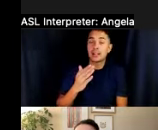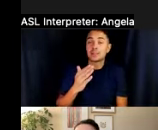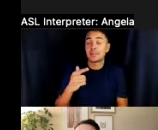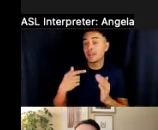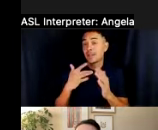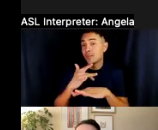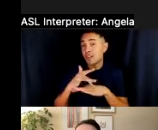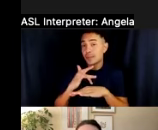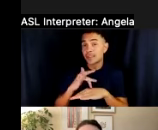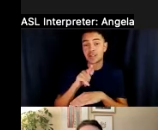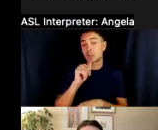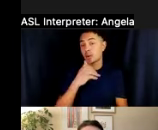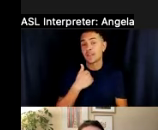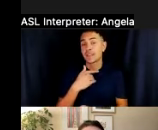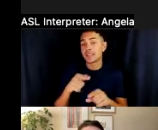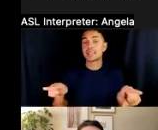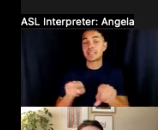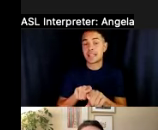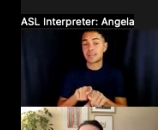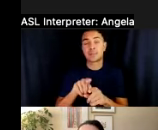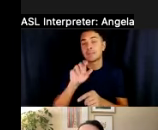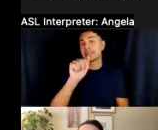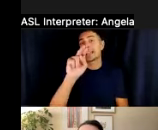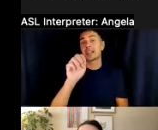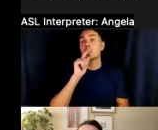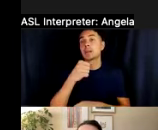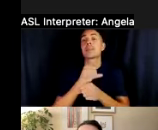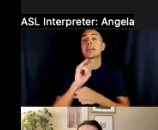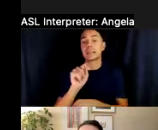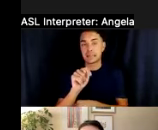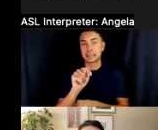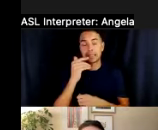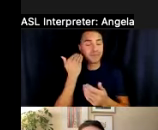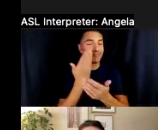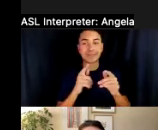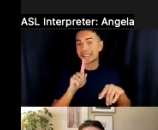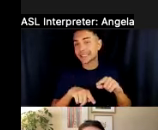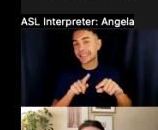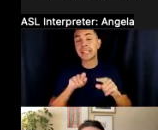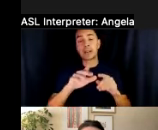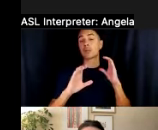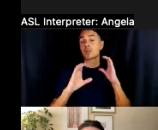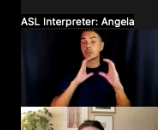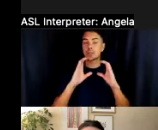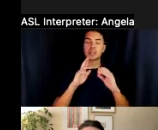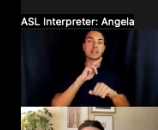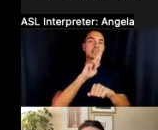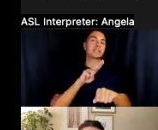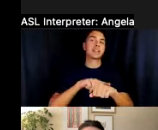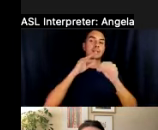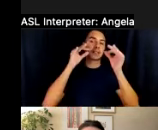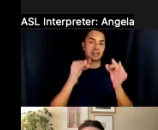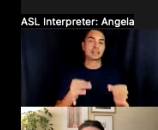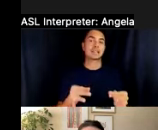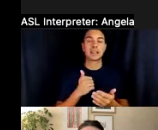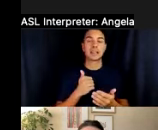don't have a SANE who can make it. Those types of conversations are definitely helpful Wait, to 3 minutes,